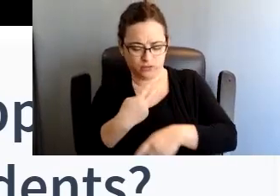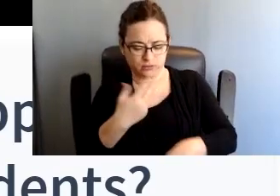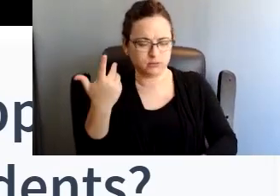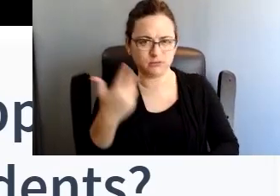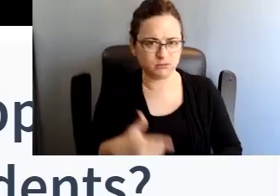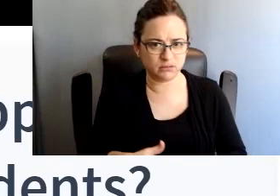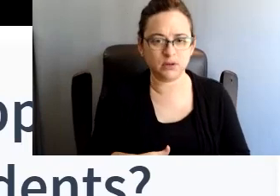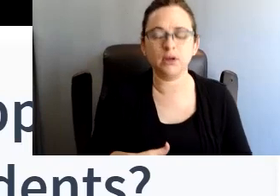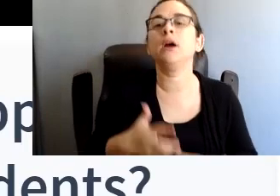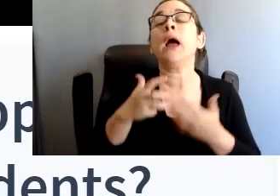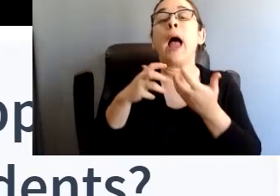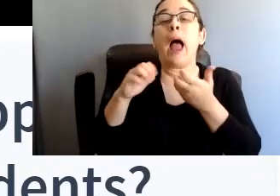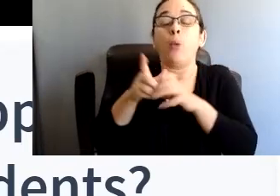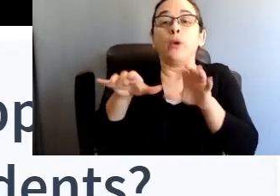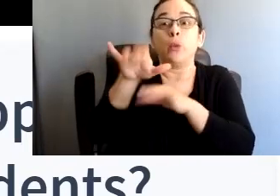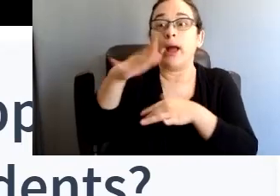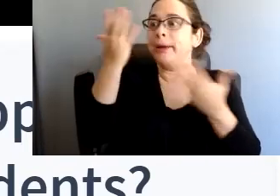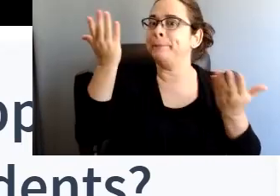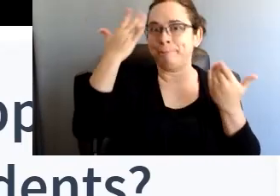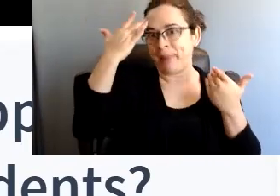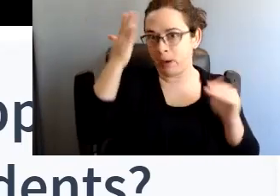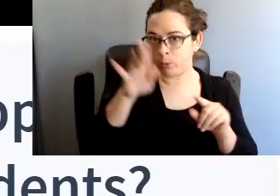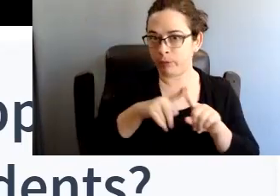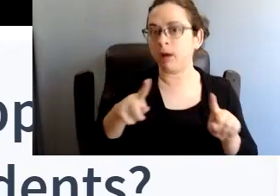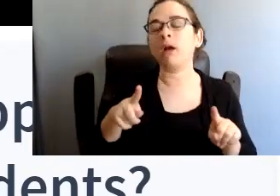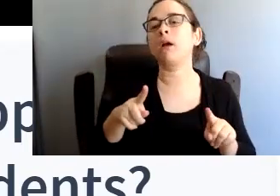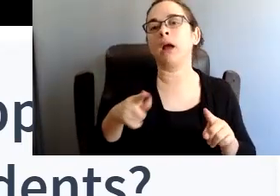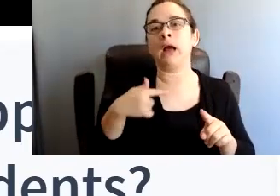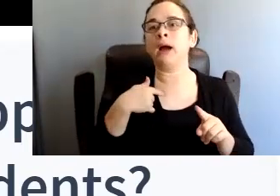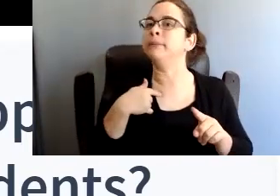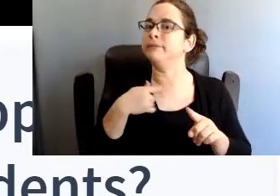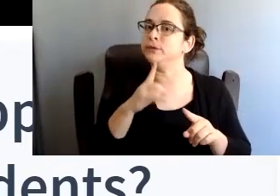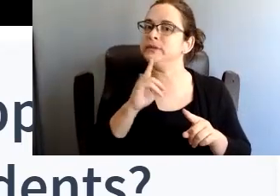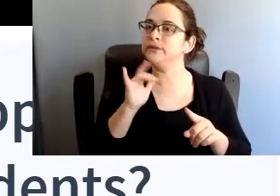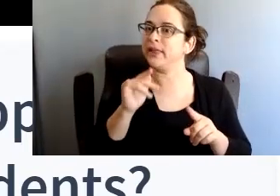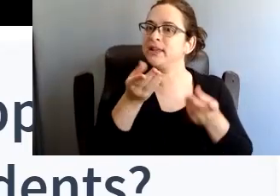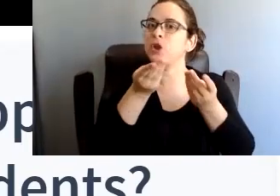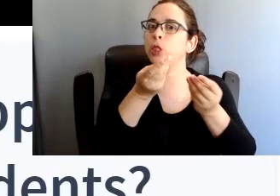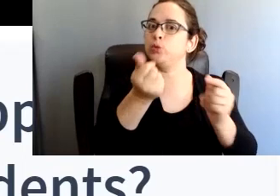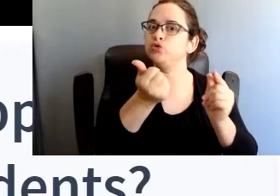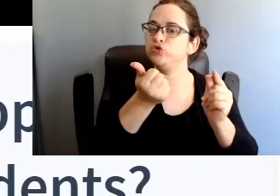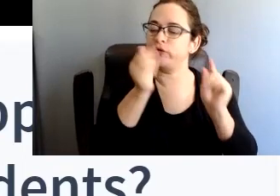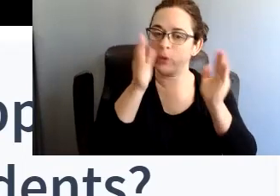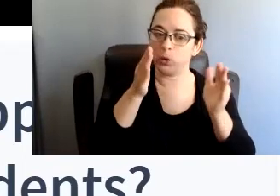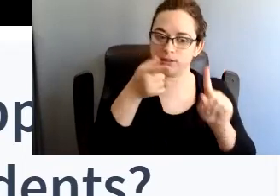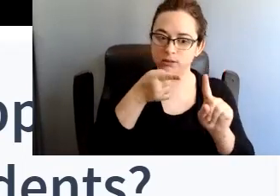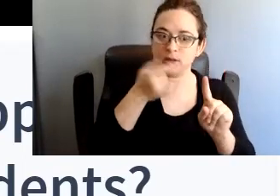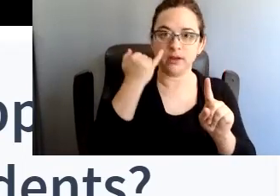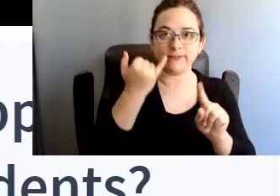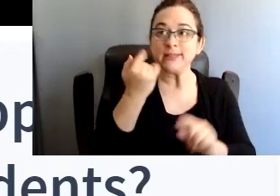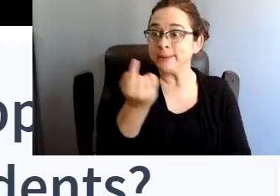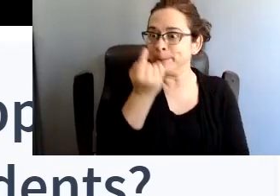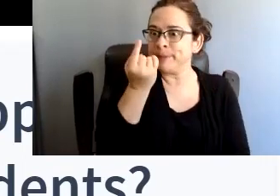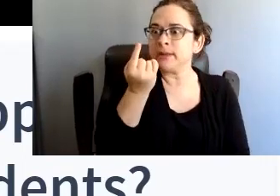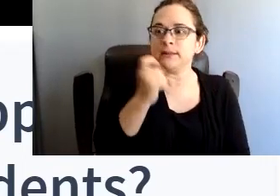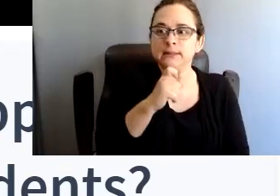idea. How we accomplish that, I don't know, but I'm the type of person where I'm solution focused. So if it doesn't work, something's not working, I'm going to